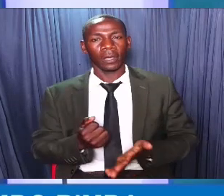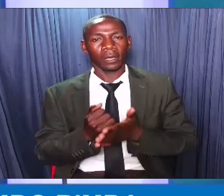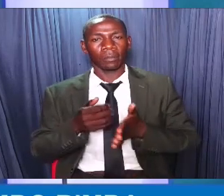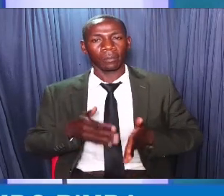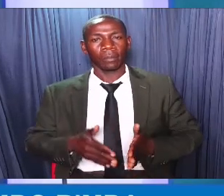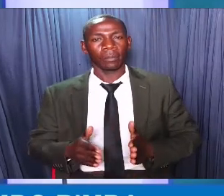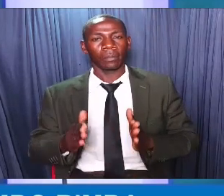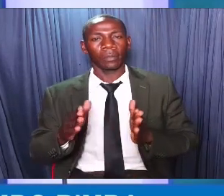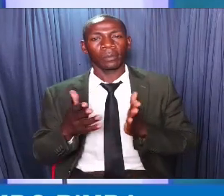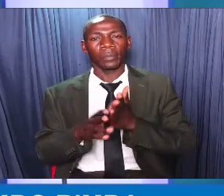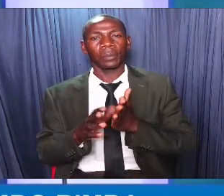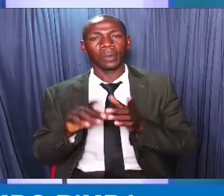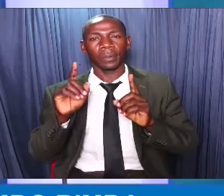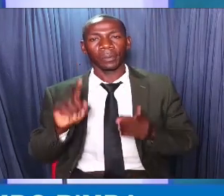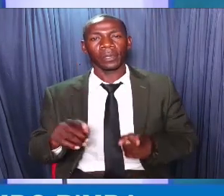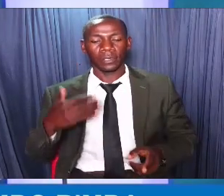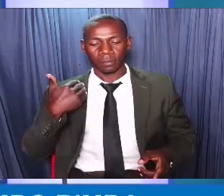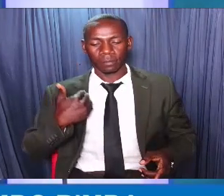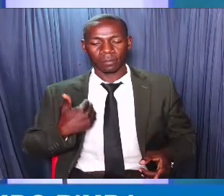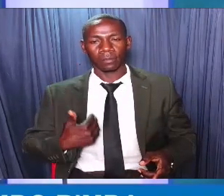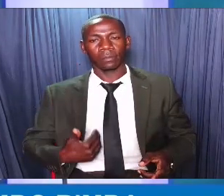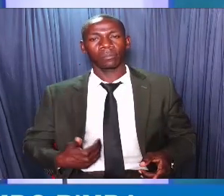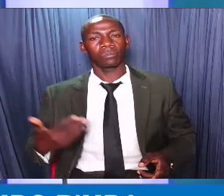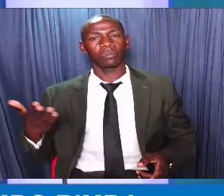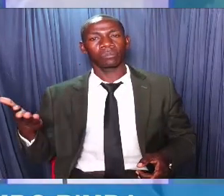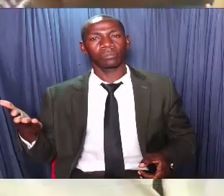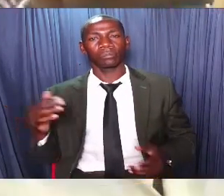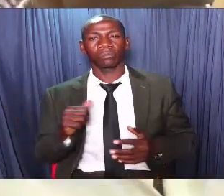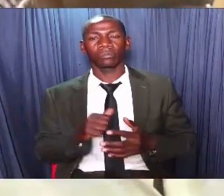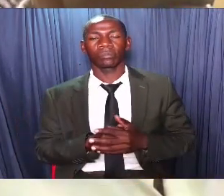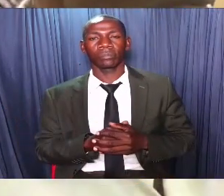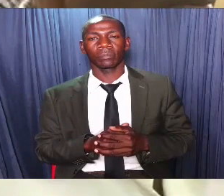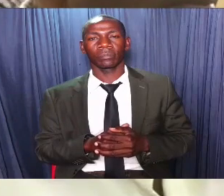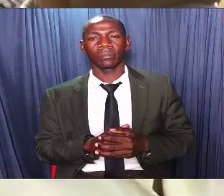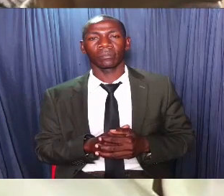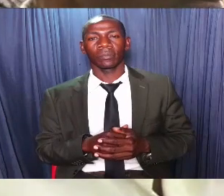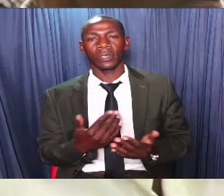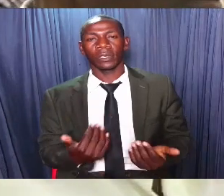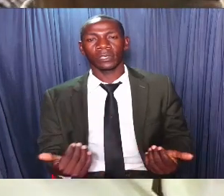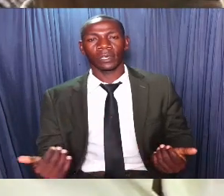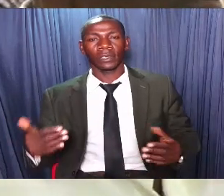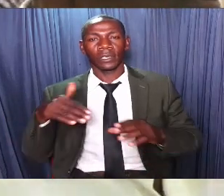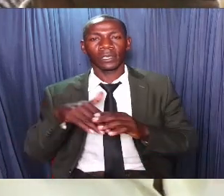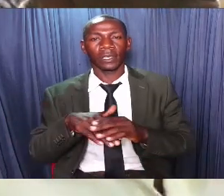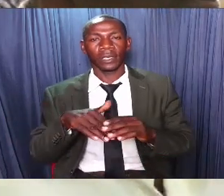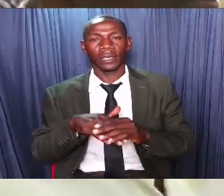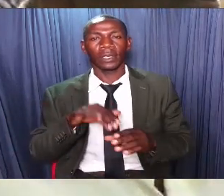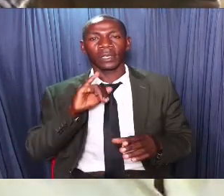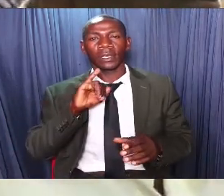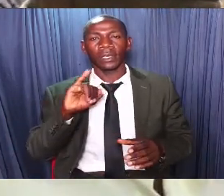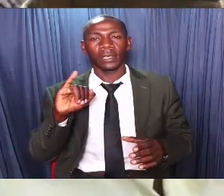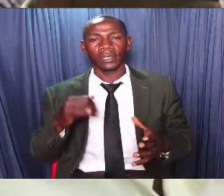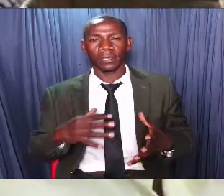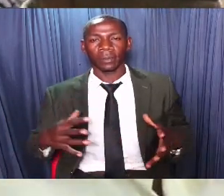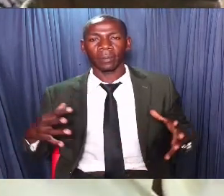Wanasema haiwezekani paka wakunga. They say it's impossible until operation. Tena huyo mwana huko ndani sijui wanasema amezongwa